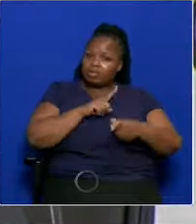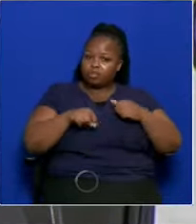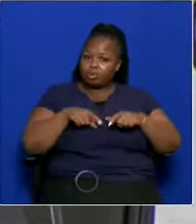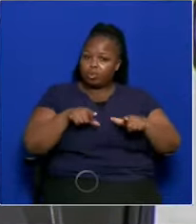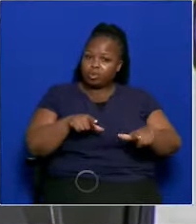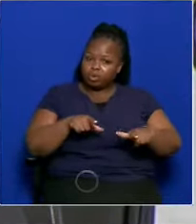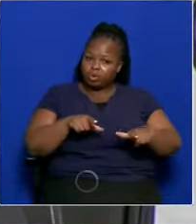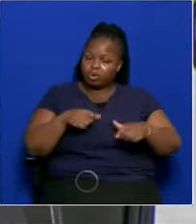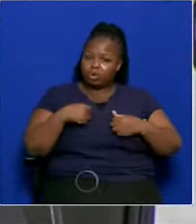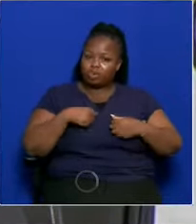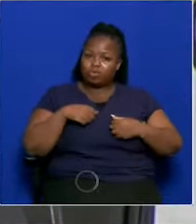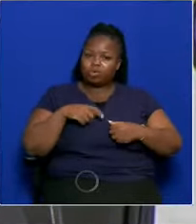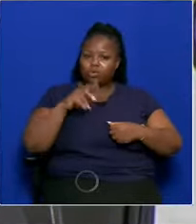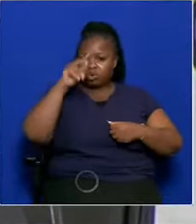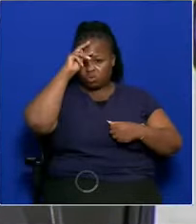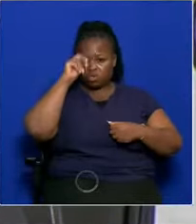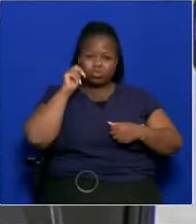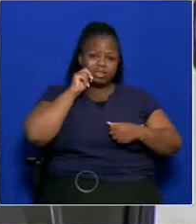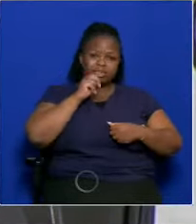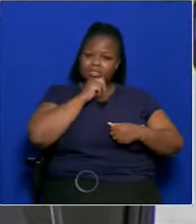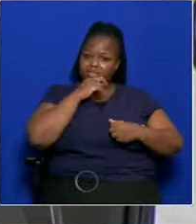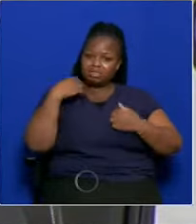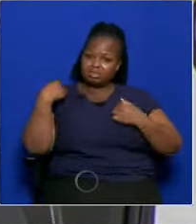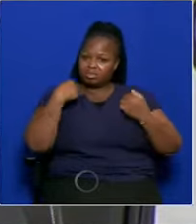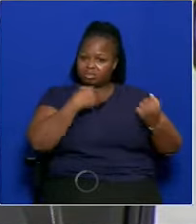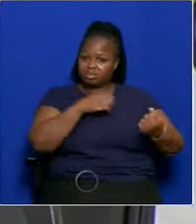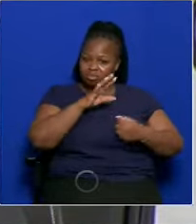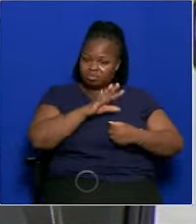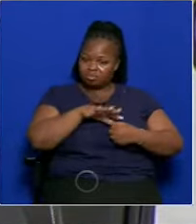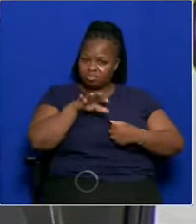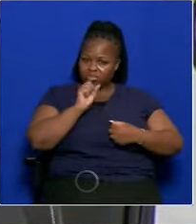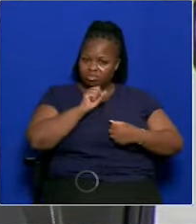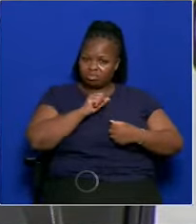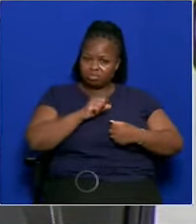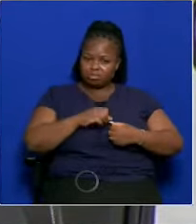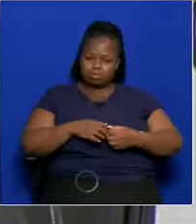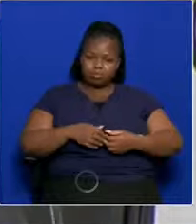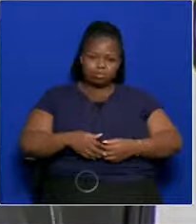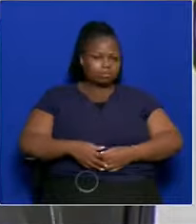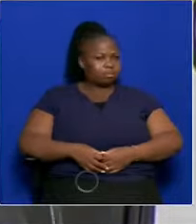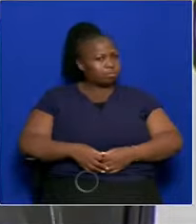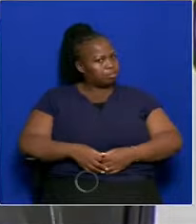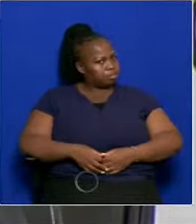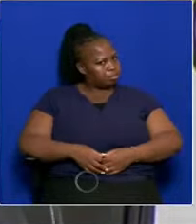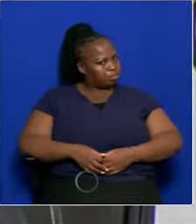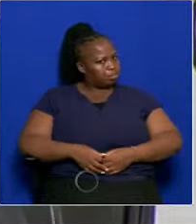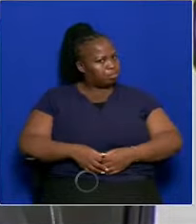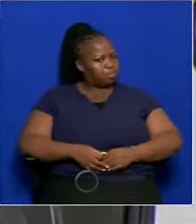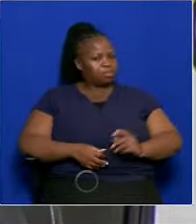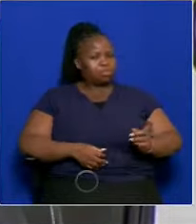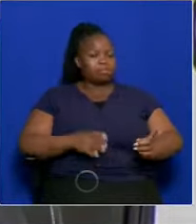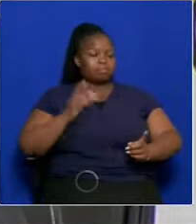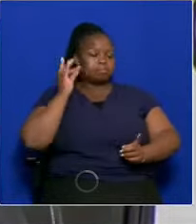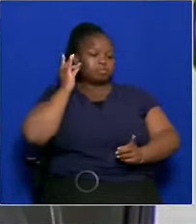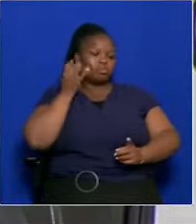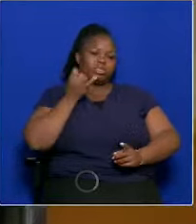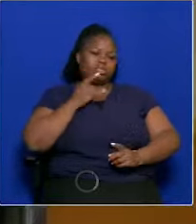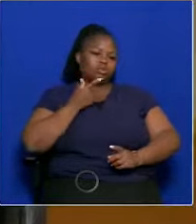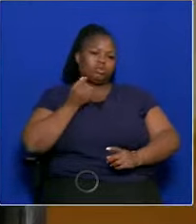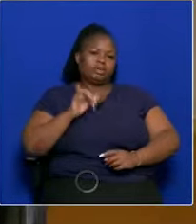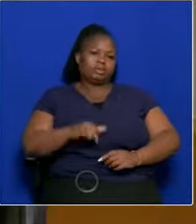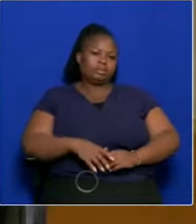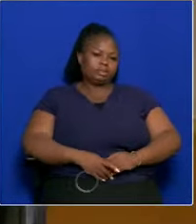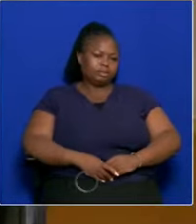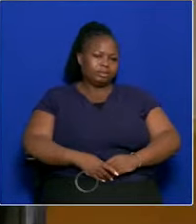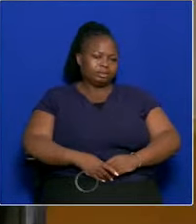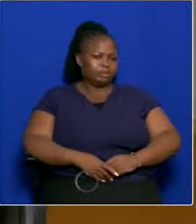having to pick it up. Yeah, I hear you, but we still do that. Can you tell me why